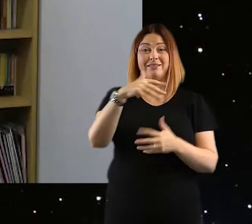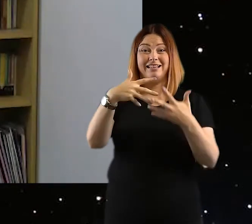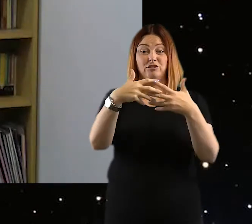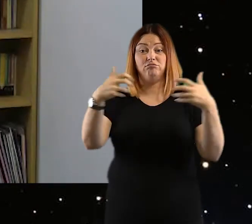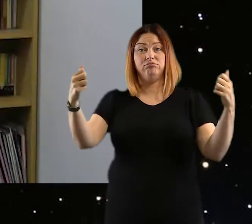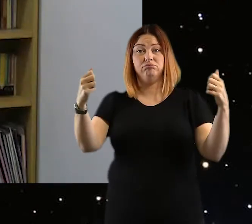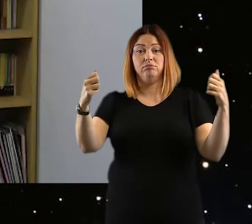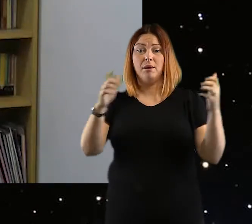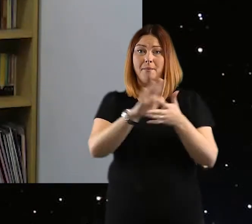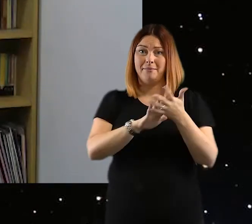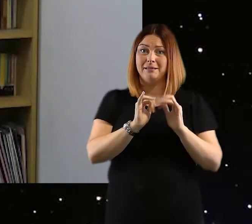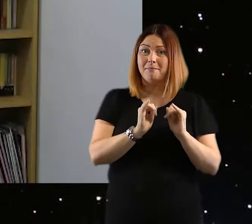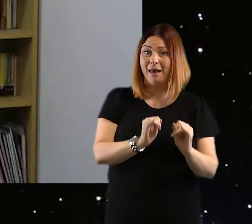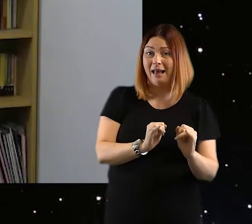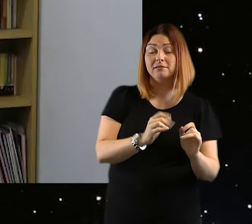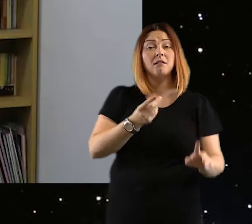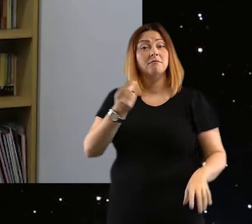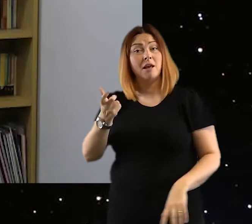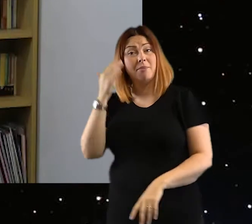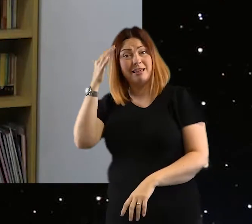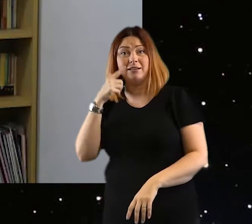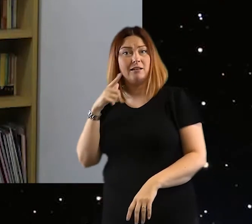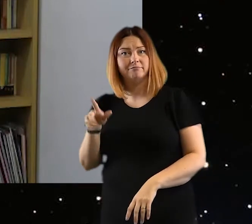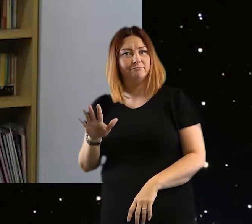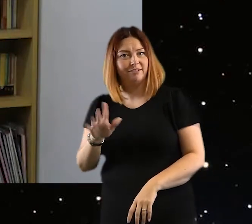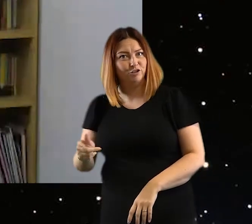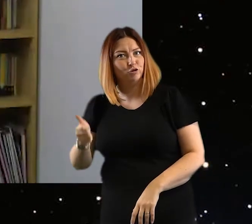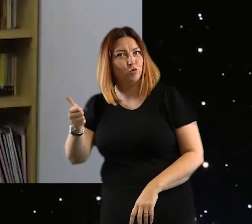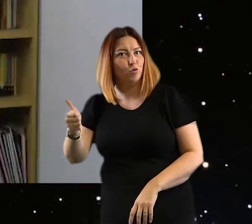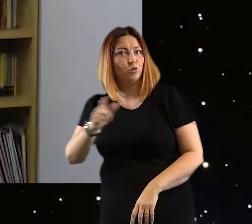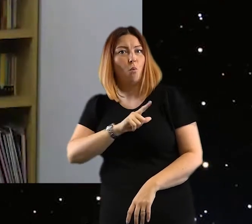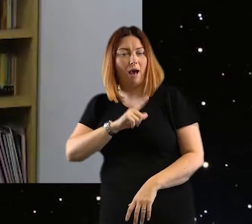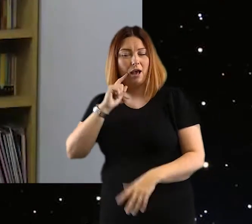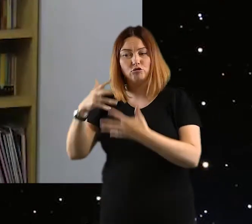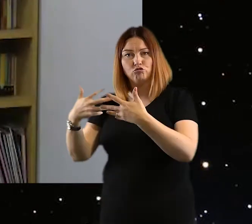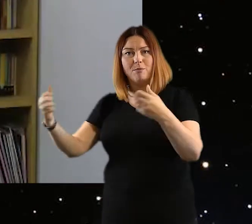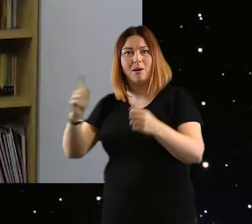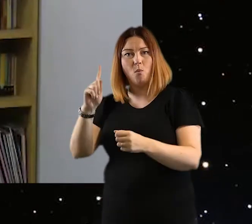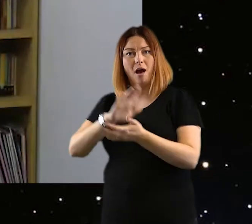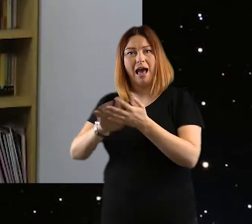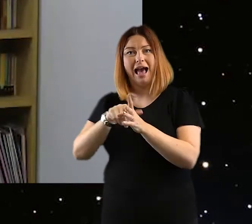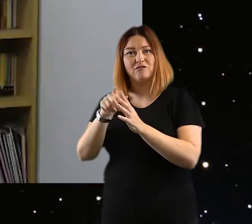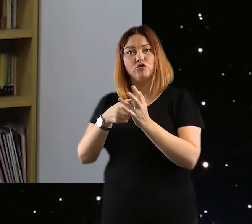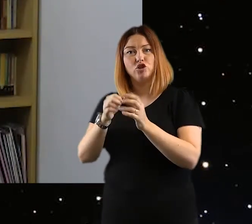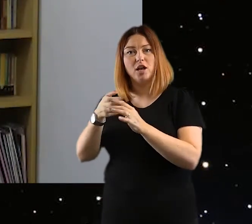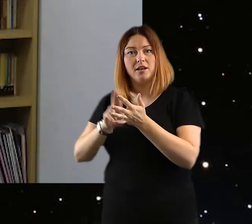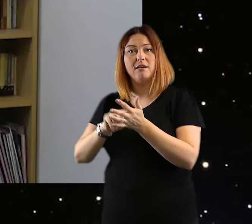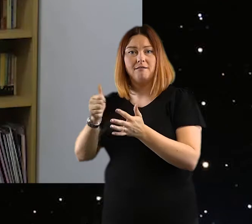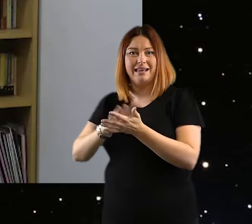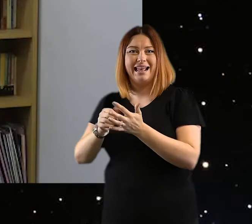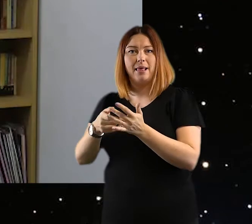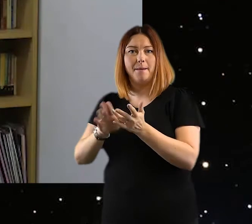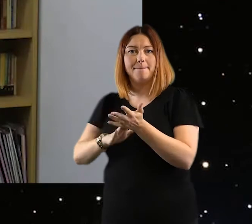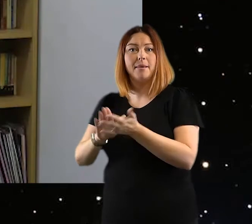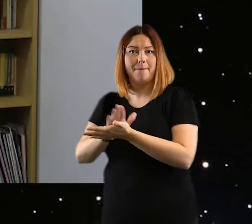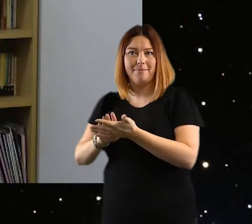atmosphere, which could be bad. Some theorists have suggested this could preferentially strip away the hydrogen and the